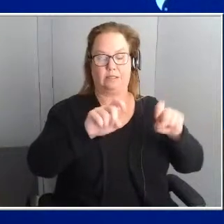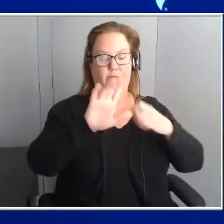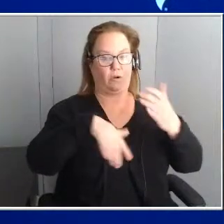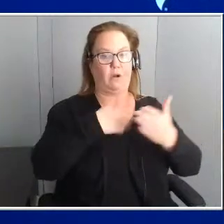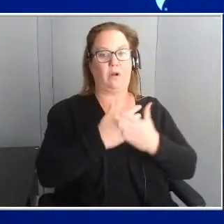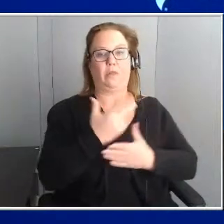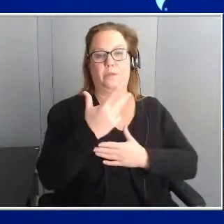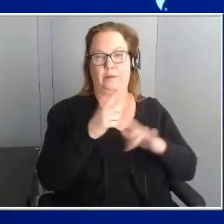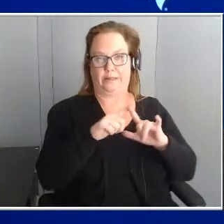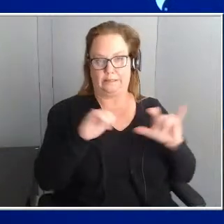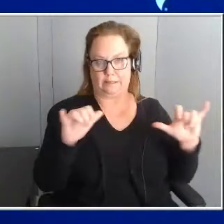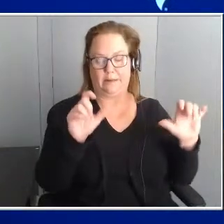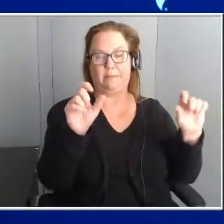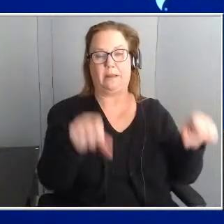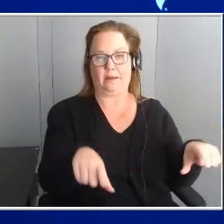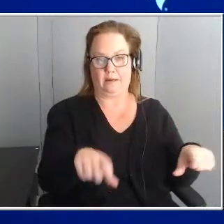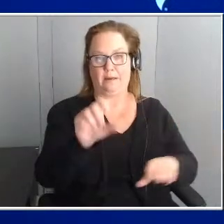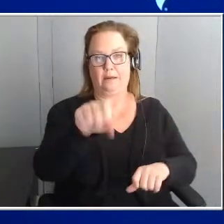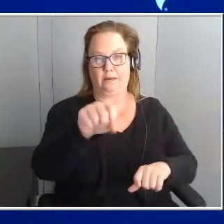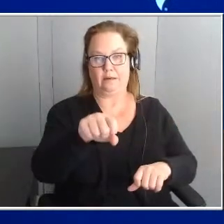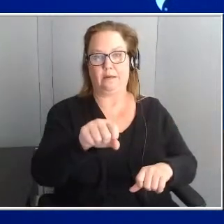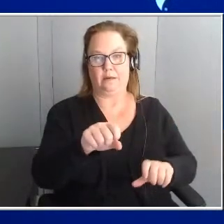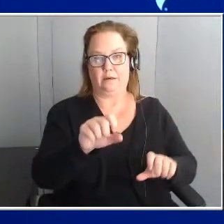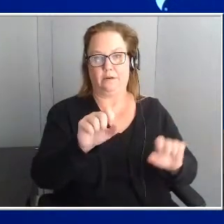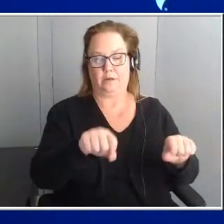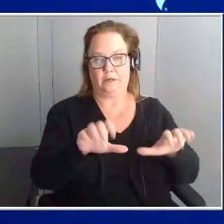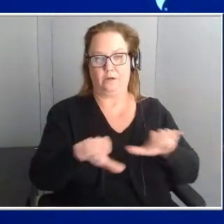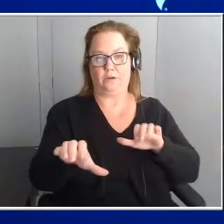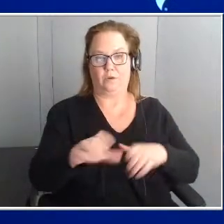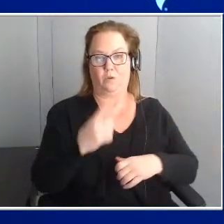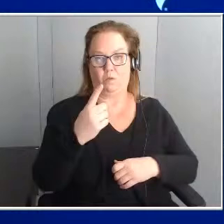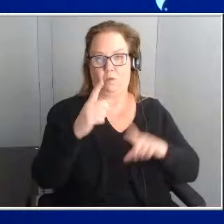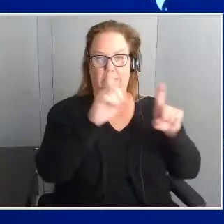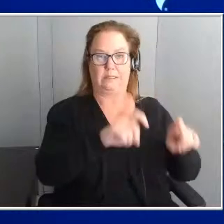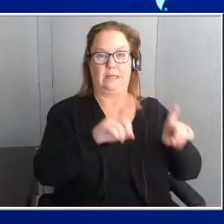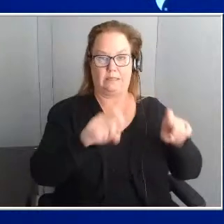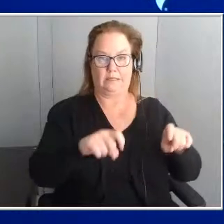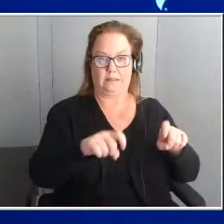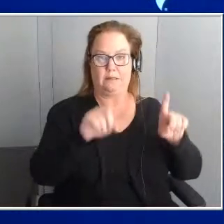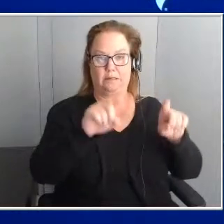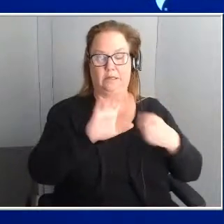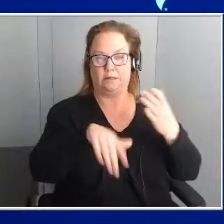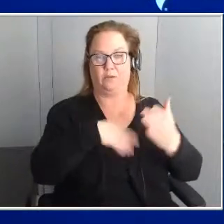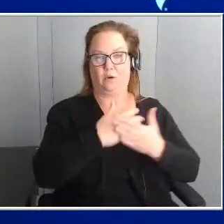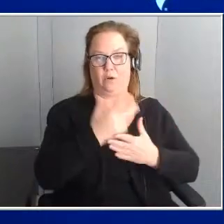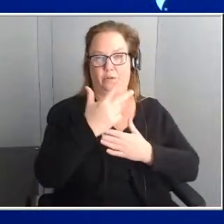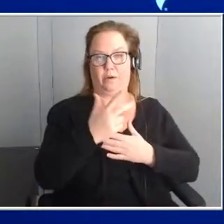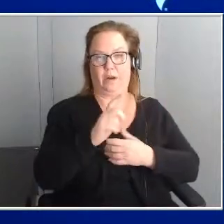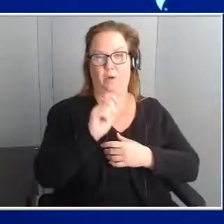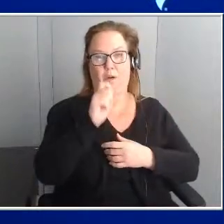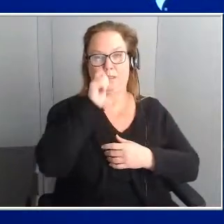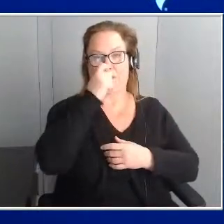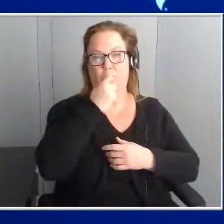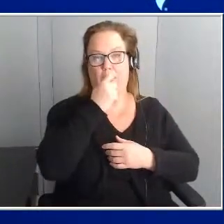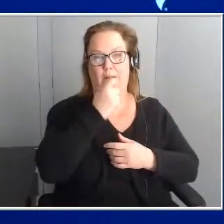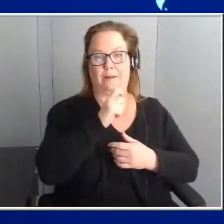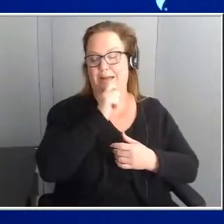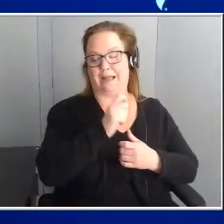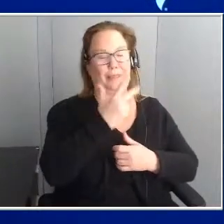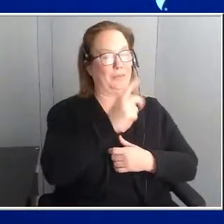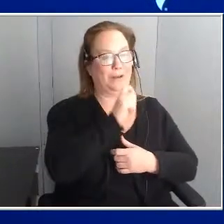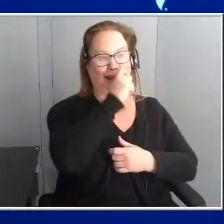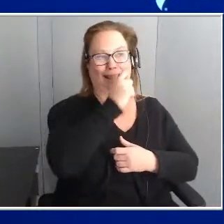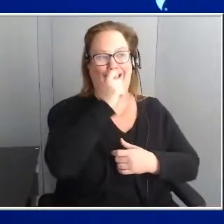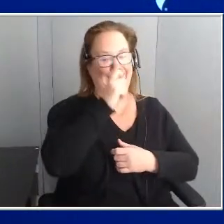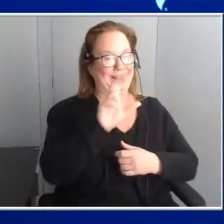And so, that's something we can absolutely do. A single test? A single test can test for all three at once, one swab, so not 3 separate swabs or